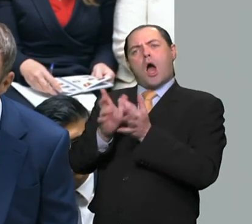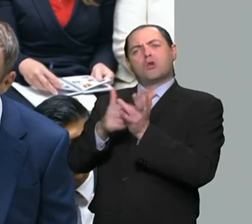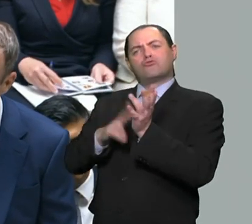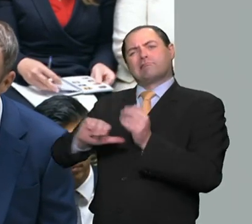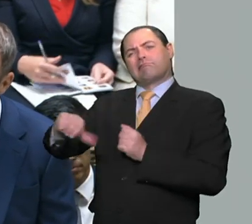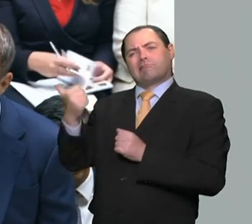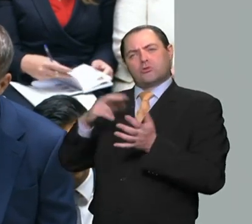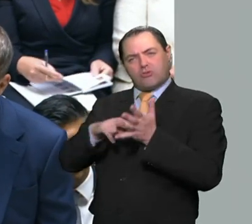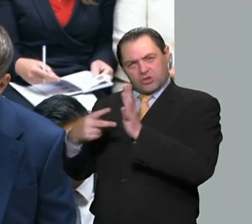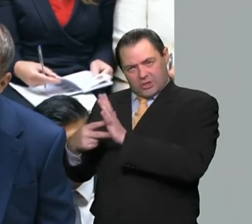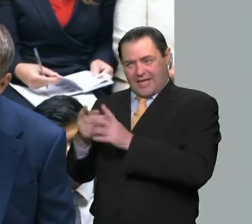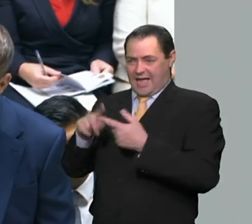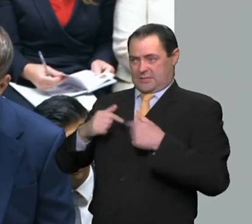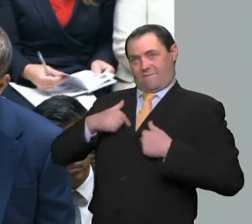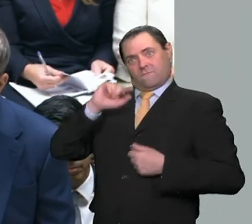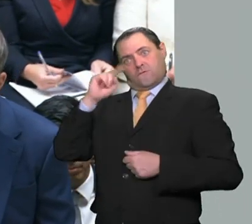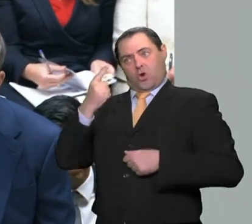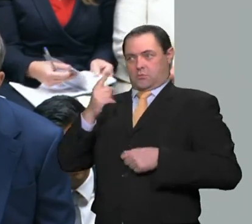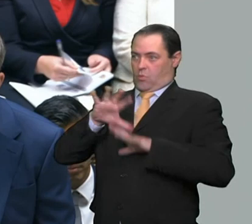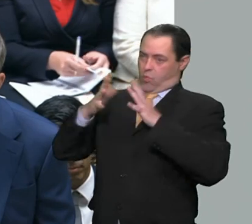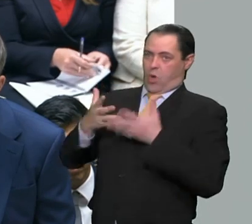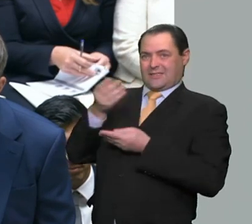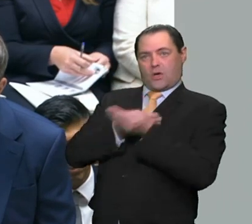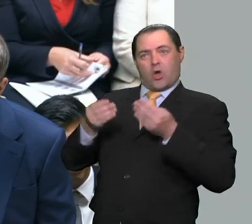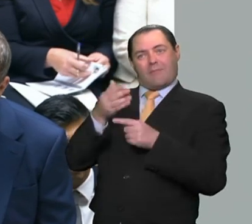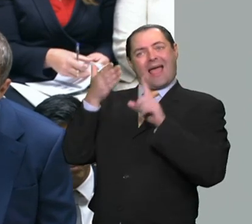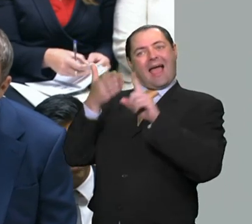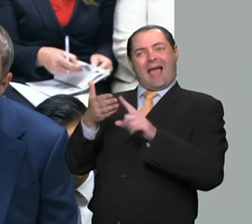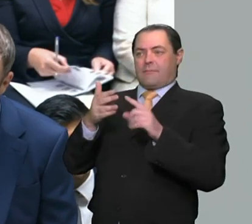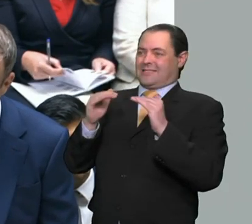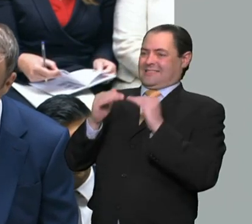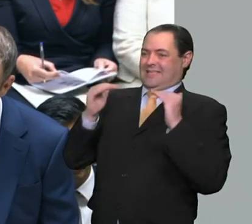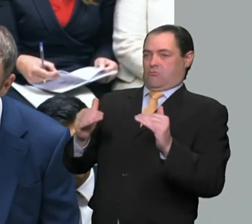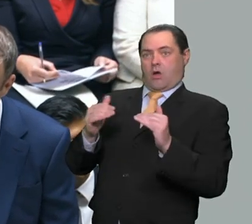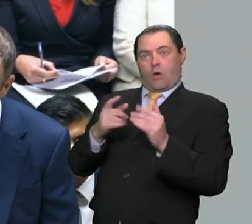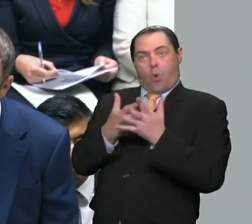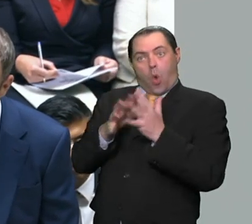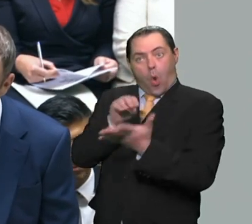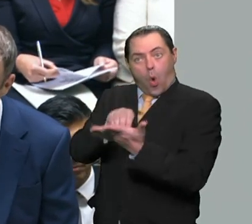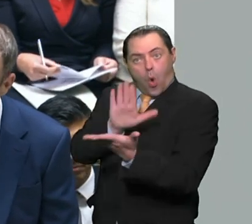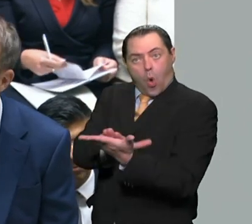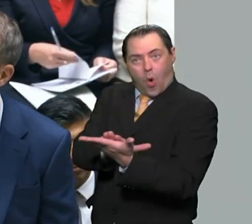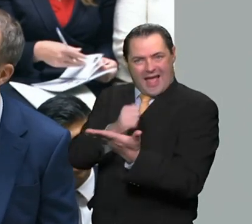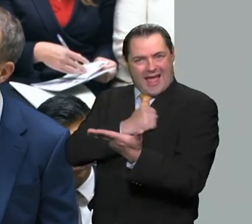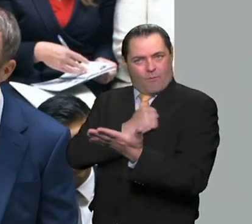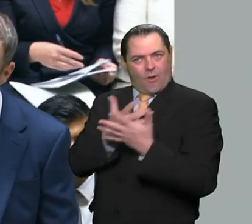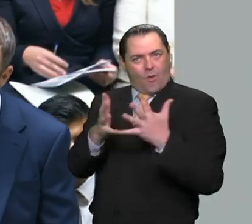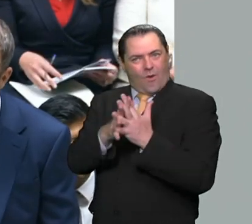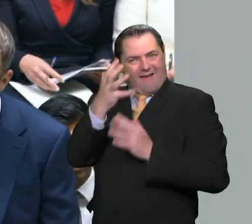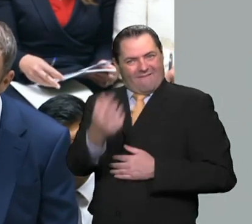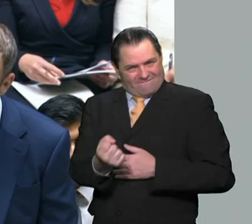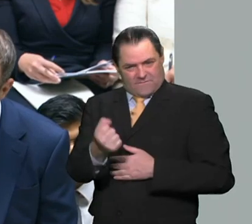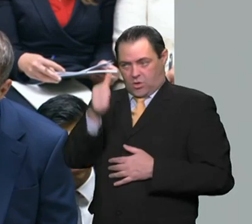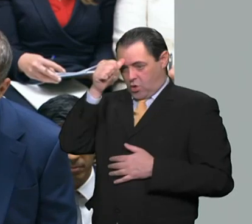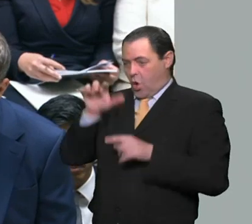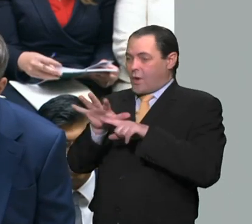and of course we're the first major economy in the world to set net zero into law. And I can tell the honourable gentleman, that on Monday at the UN General Assembly,